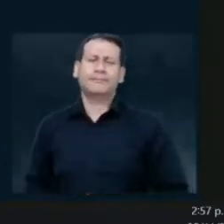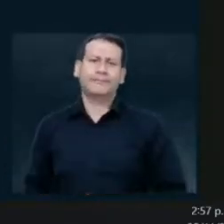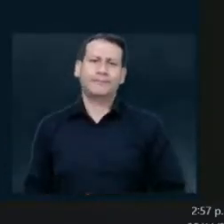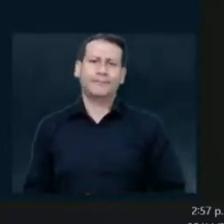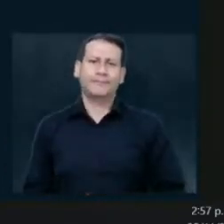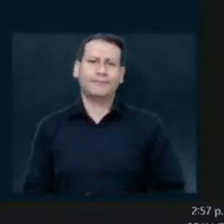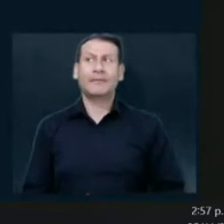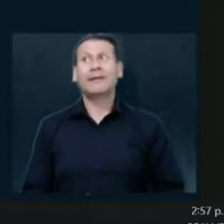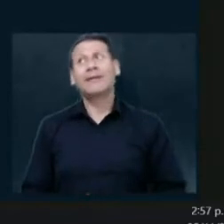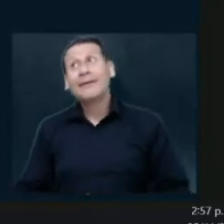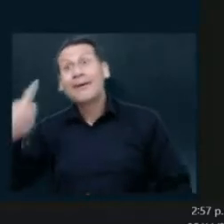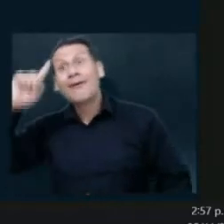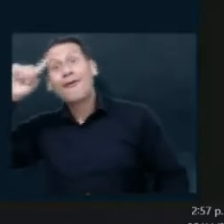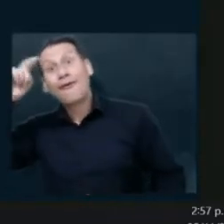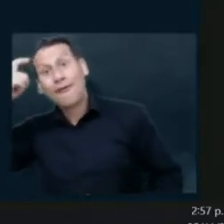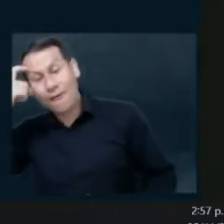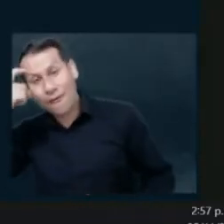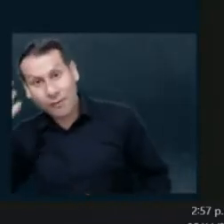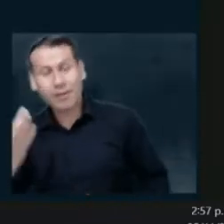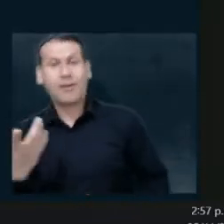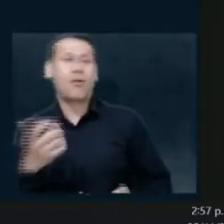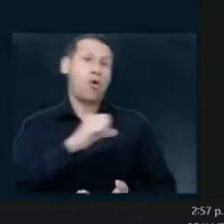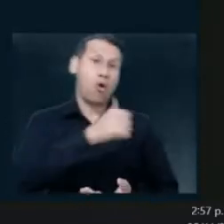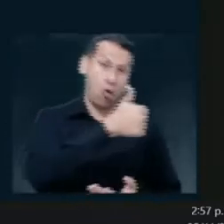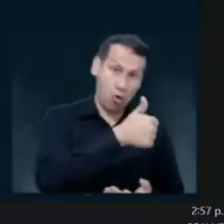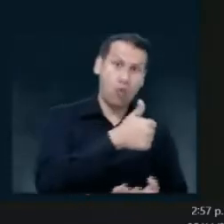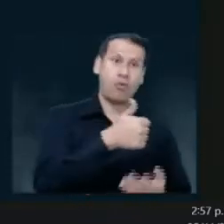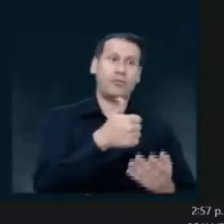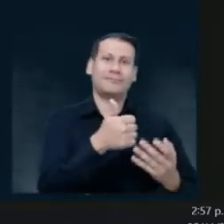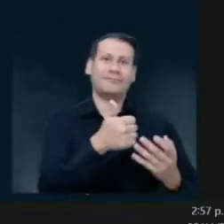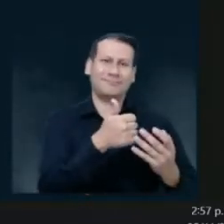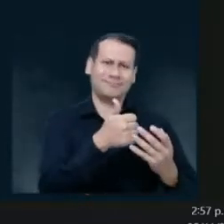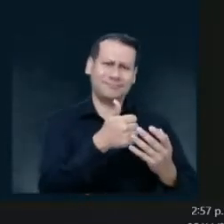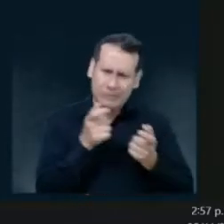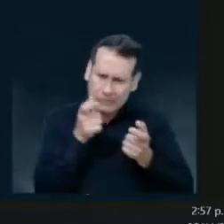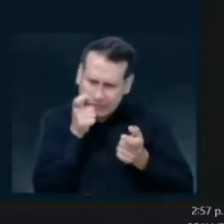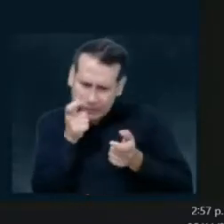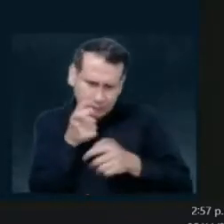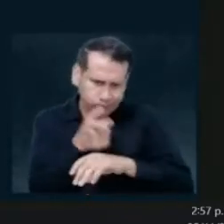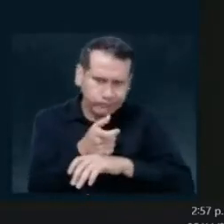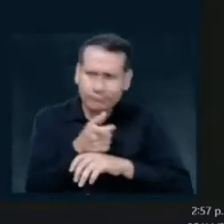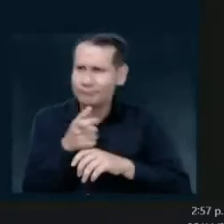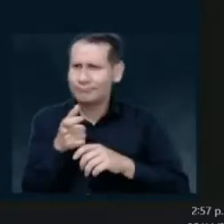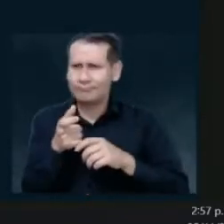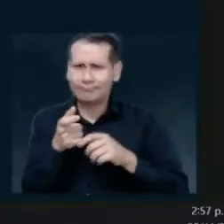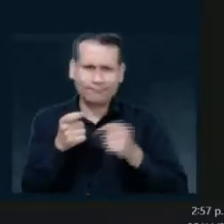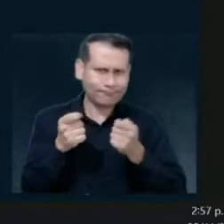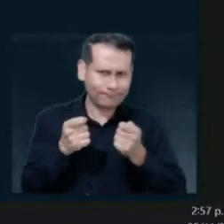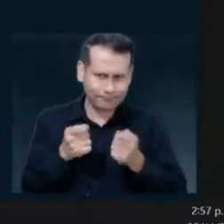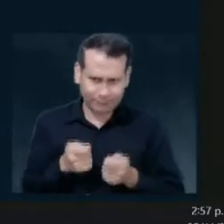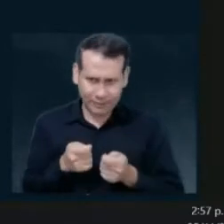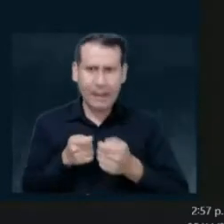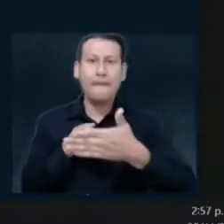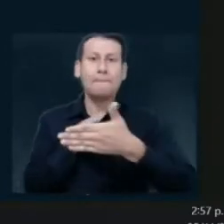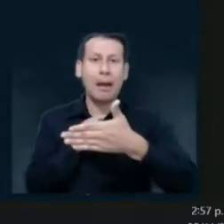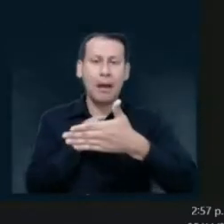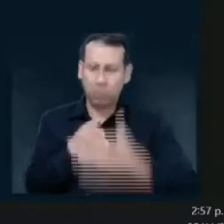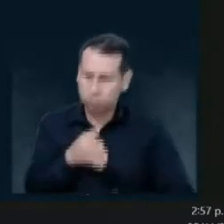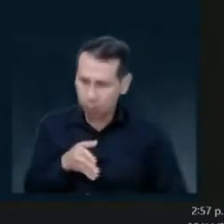regulators and governments so that we can identify barriers and to work jointly to knock those barriers down.